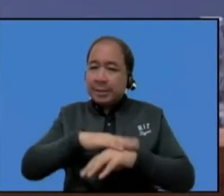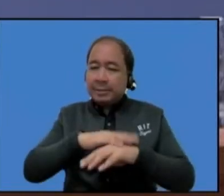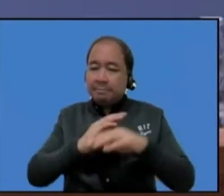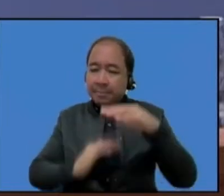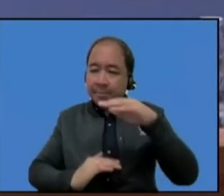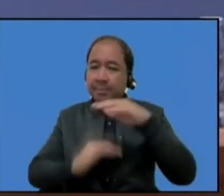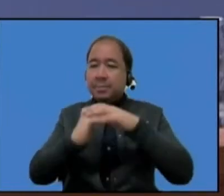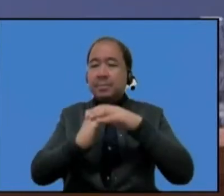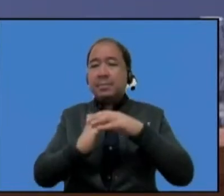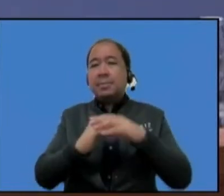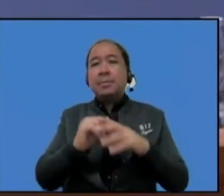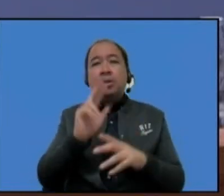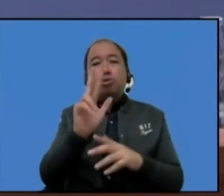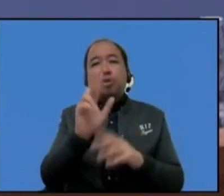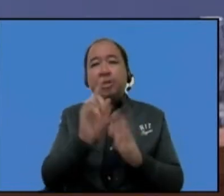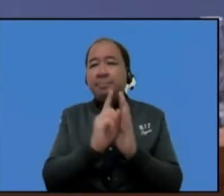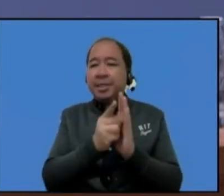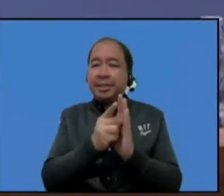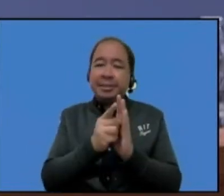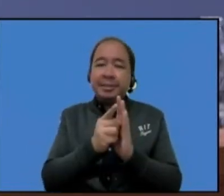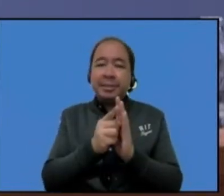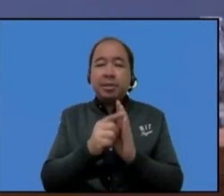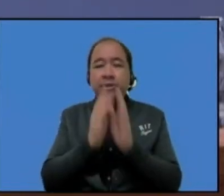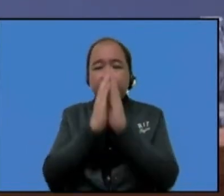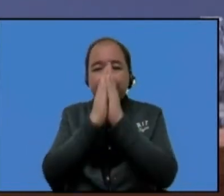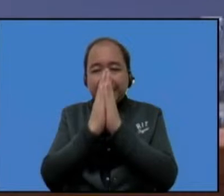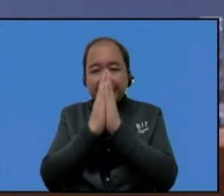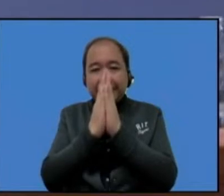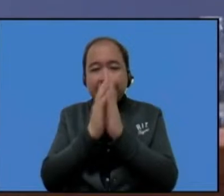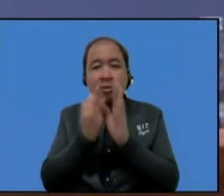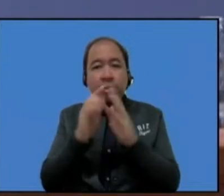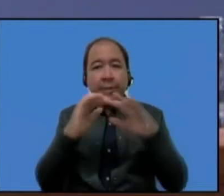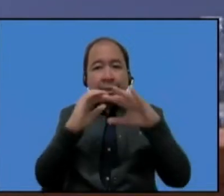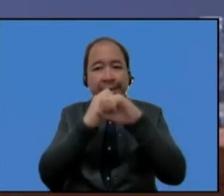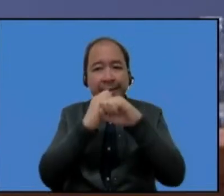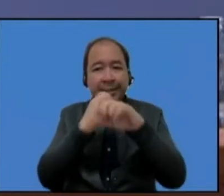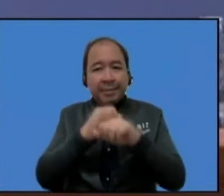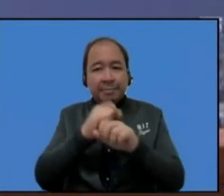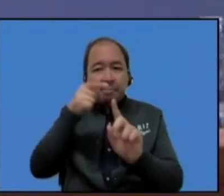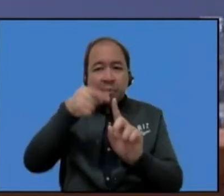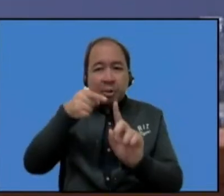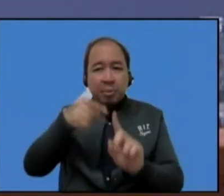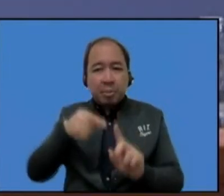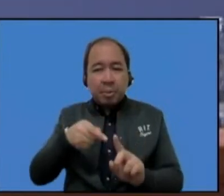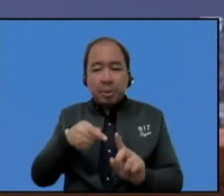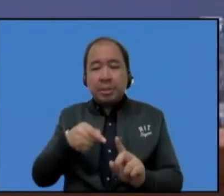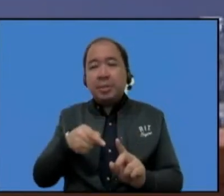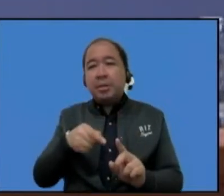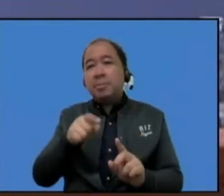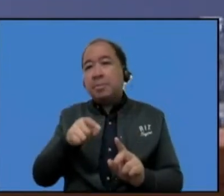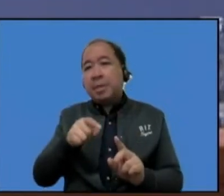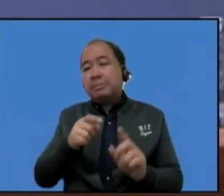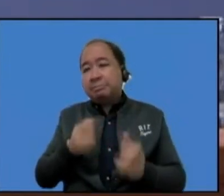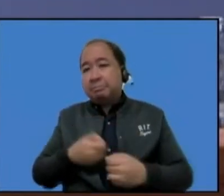time limited of 3 minutes. So please sum up your key points that need to be raised.